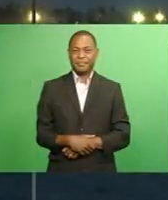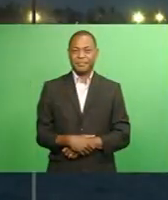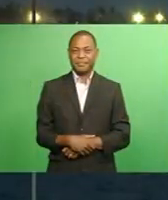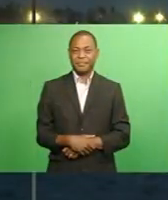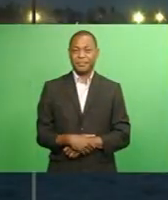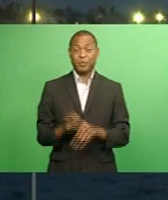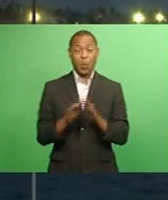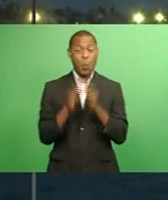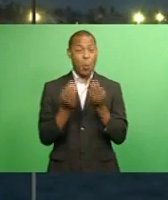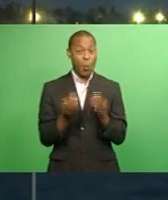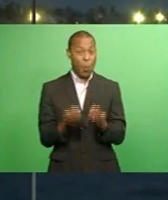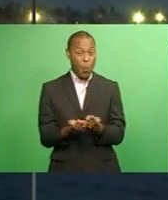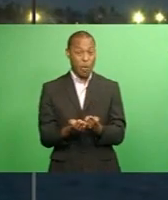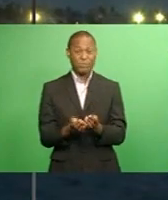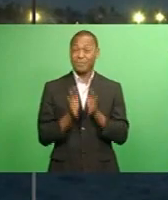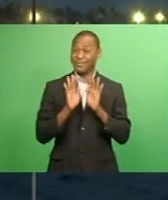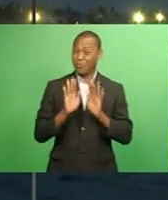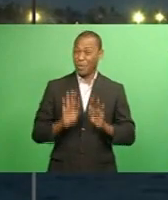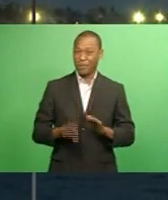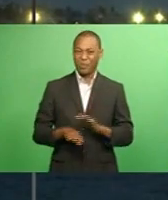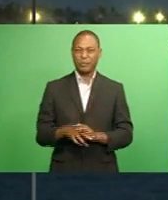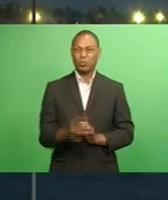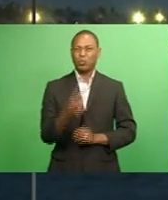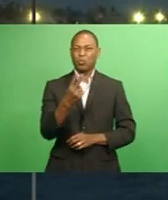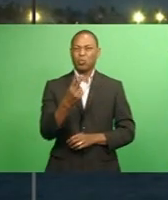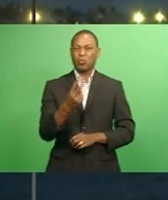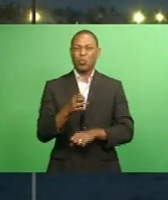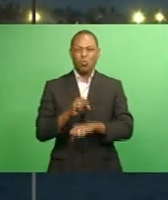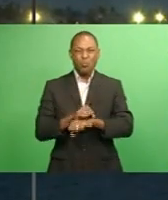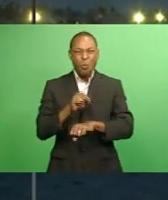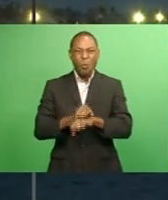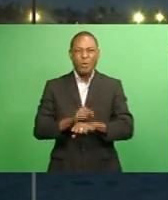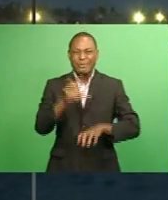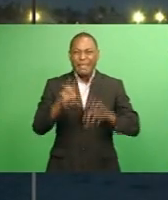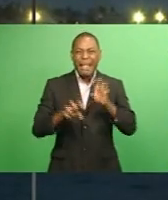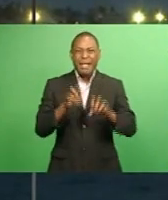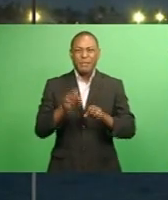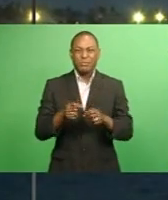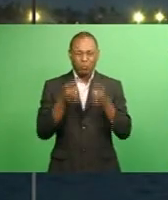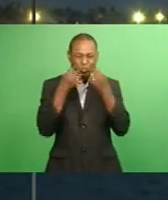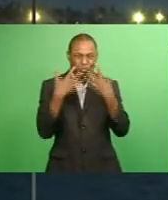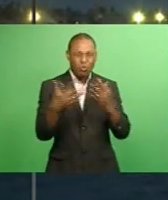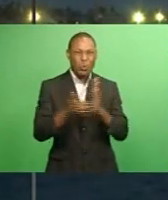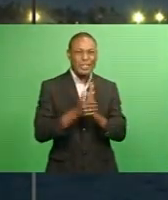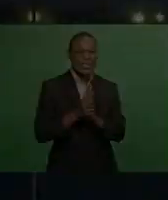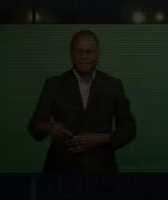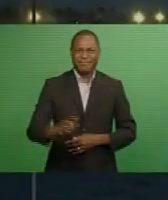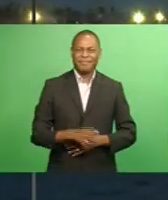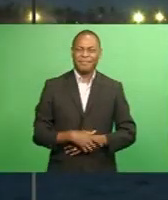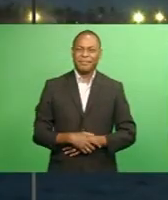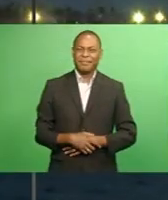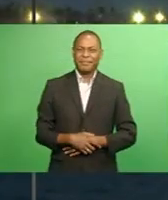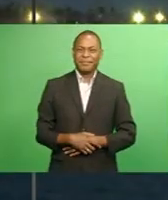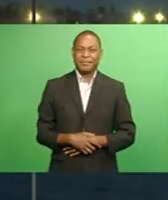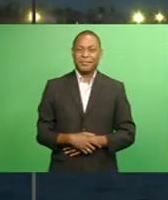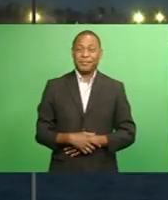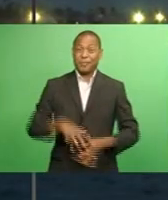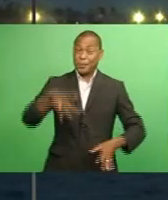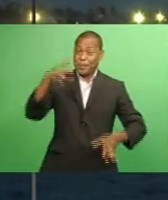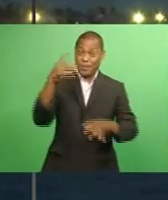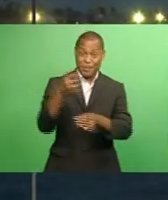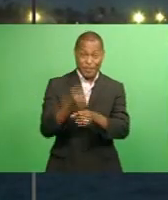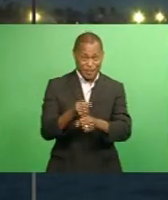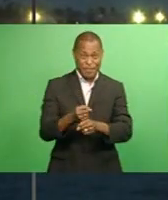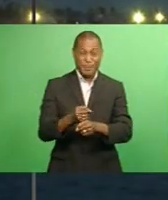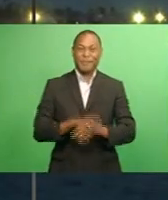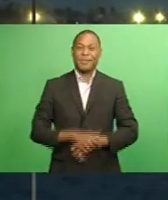In the world of the weird and the wonderful, 2 rock climbers decided to show off their skills on a hot air balloon. And recapping our main